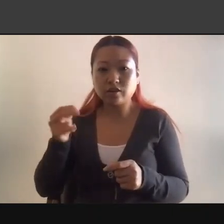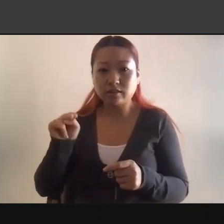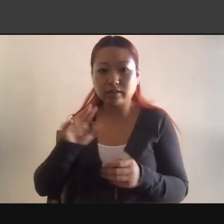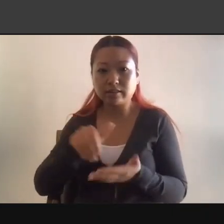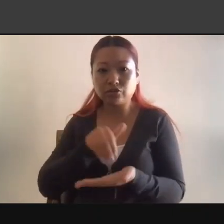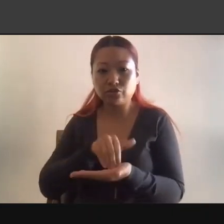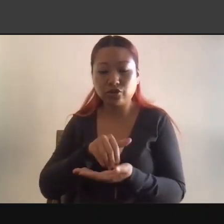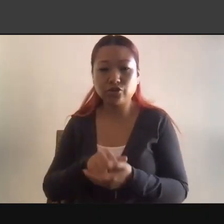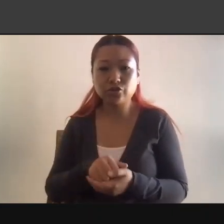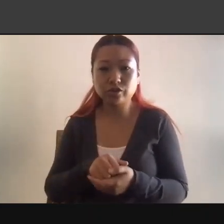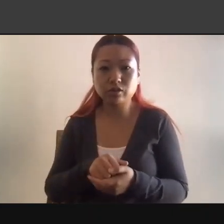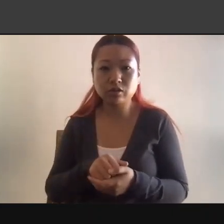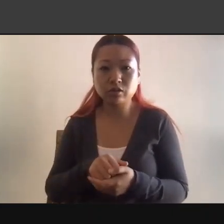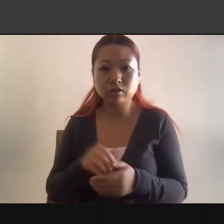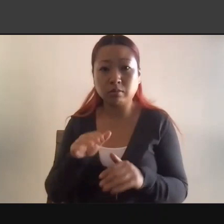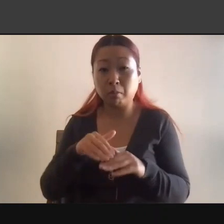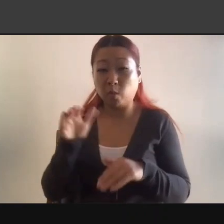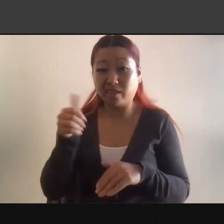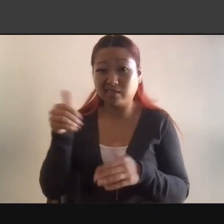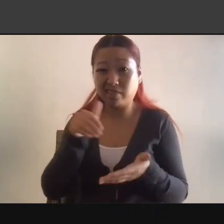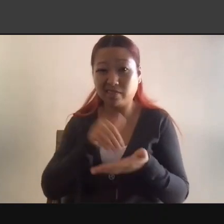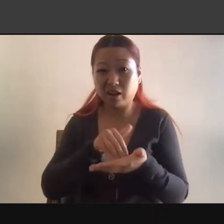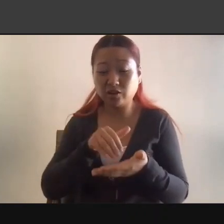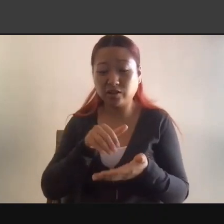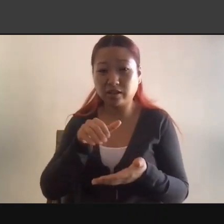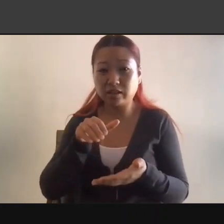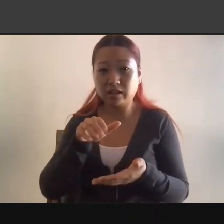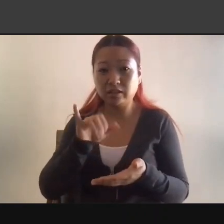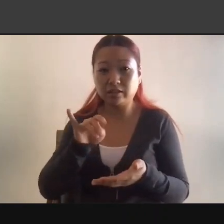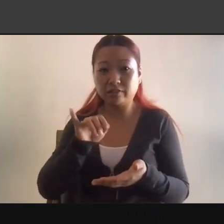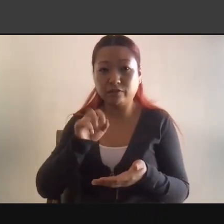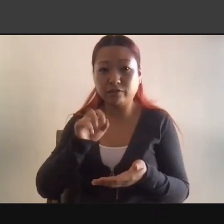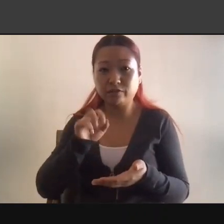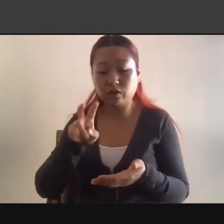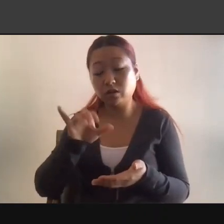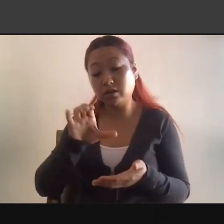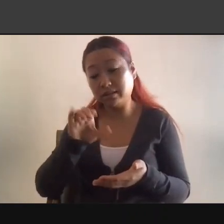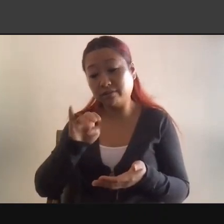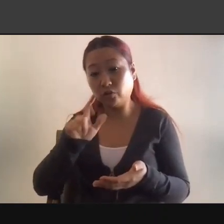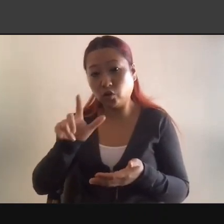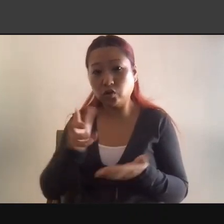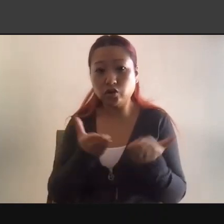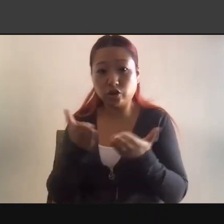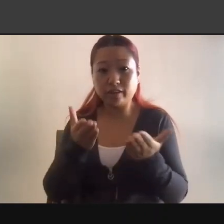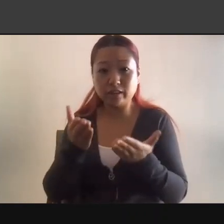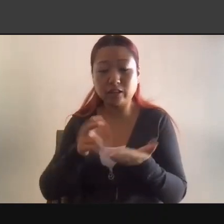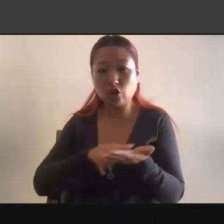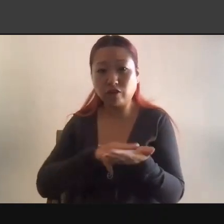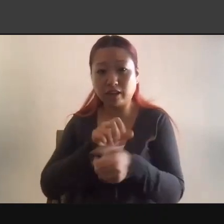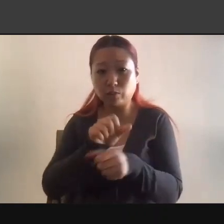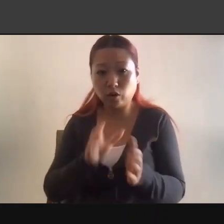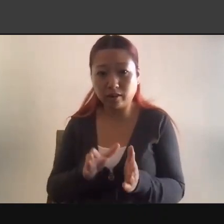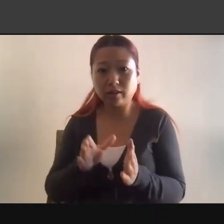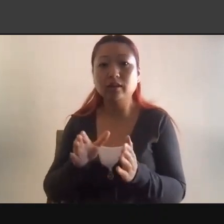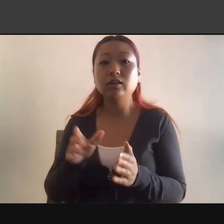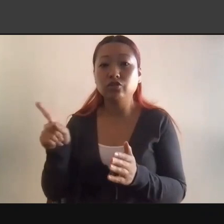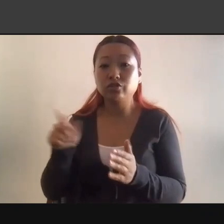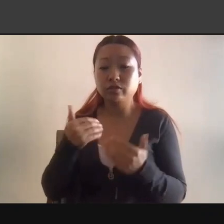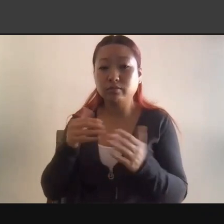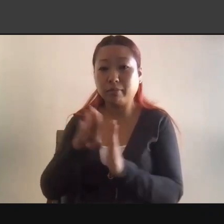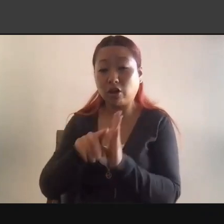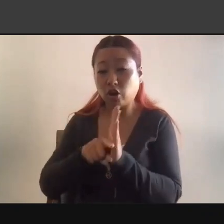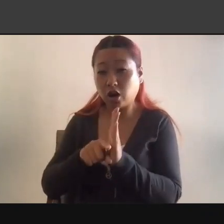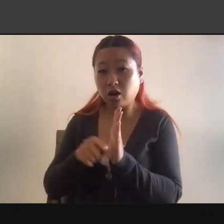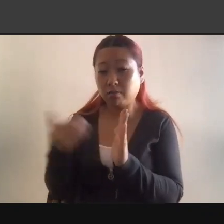it's more than 10,000 civil service and contractor employees at NASA. She has a background. She was previously